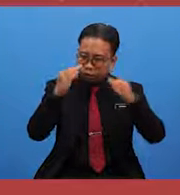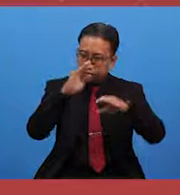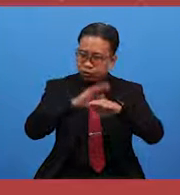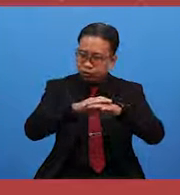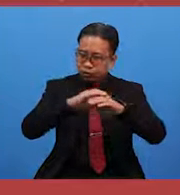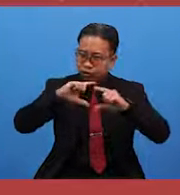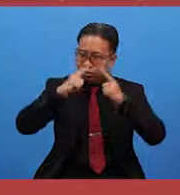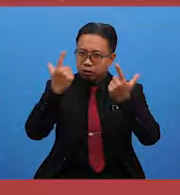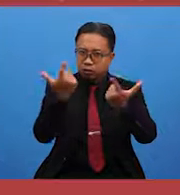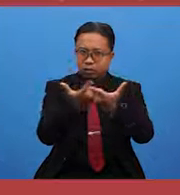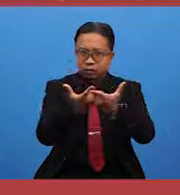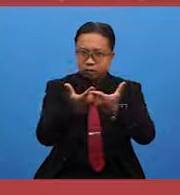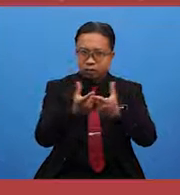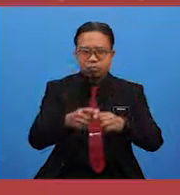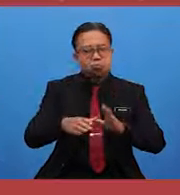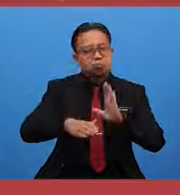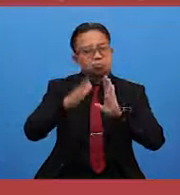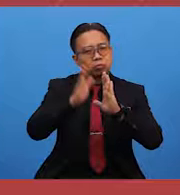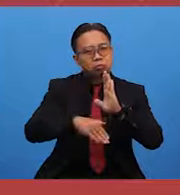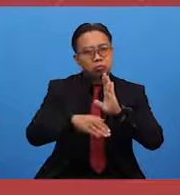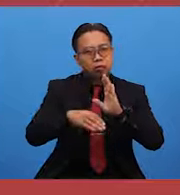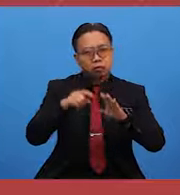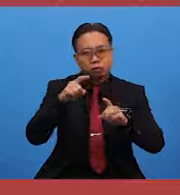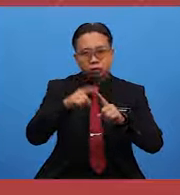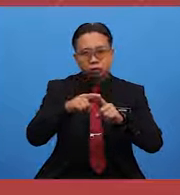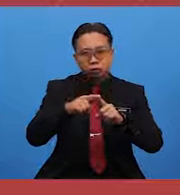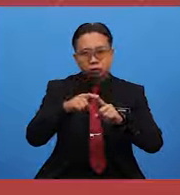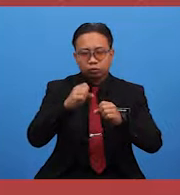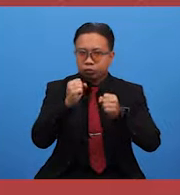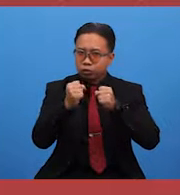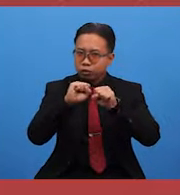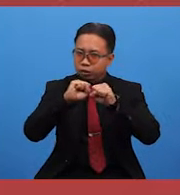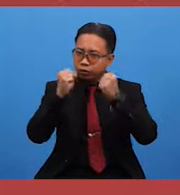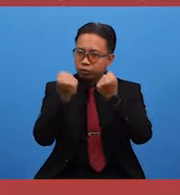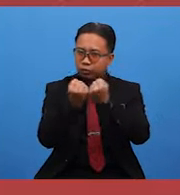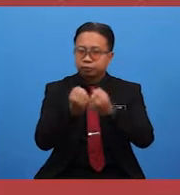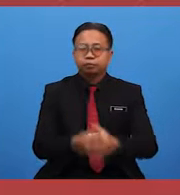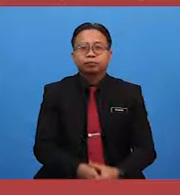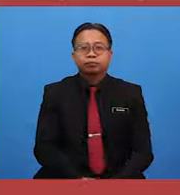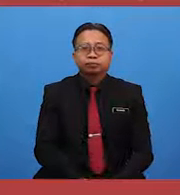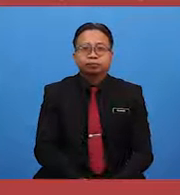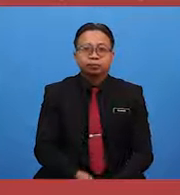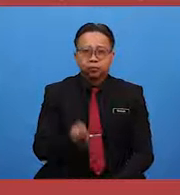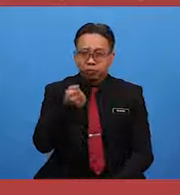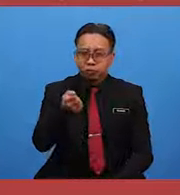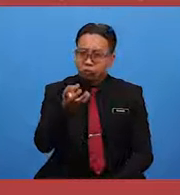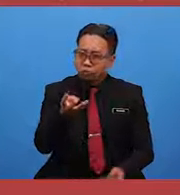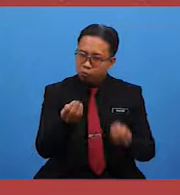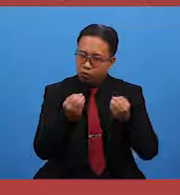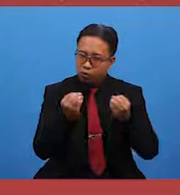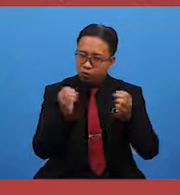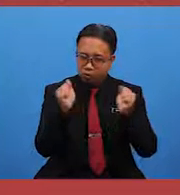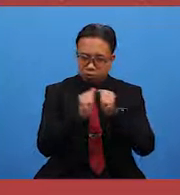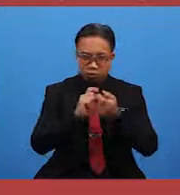class and be less interested to socialize with your peers. Surely, you want to be with your